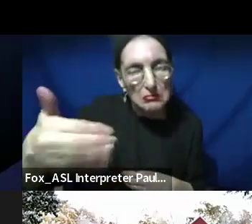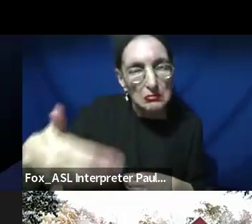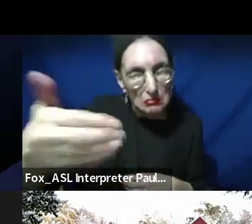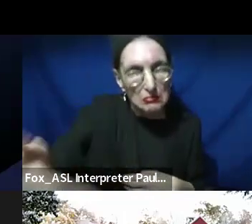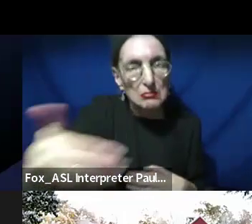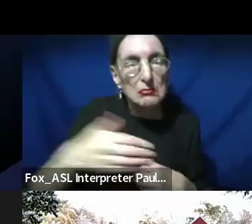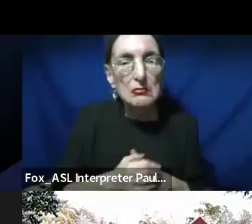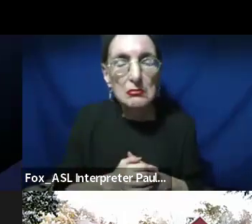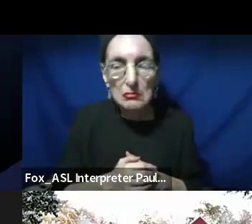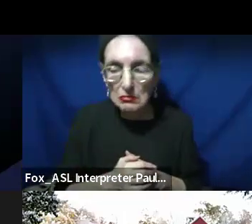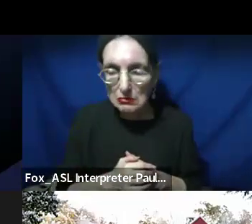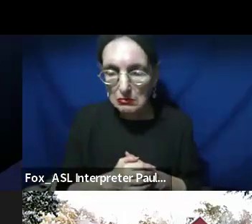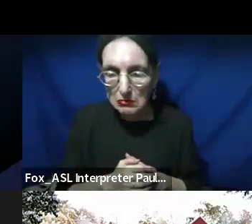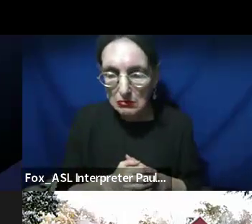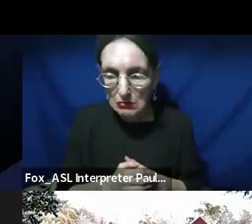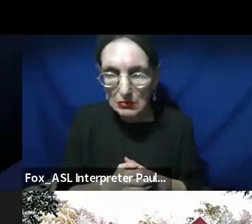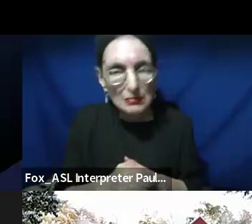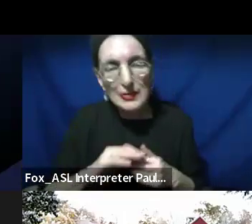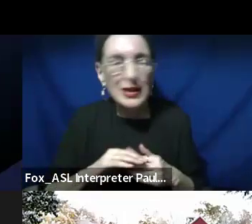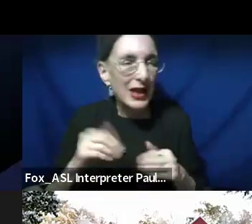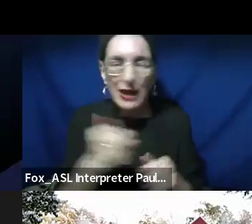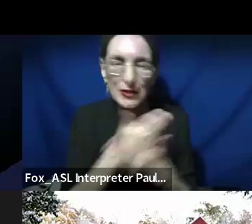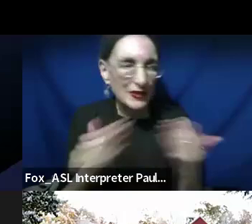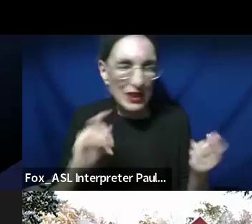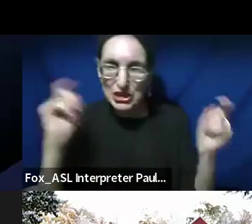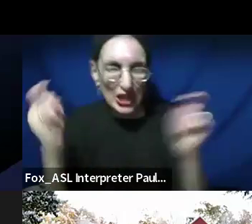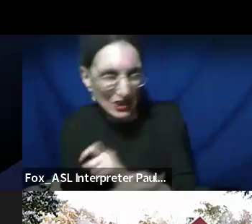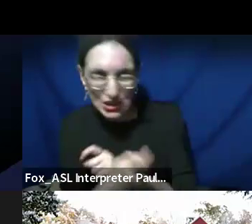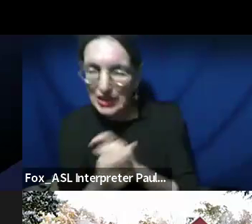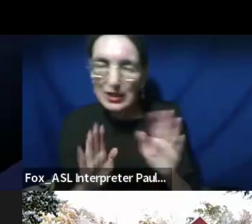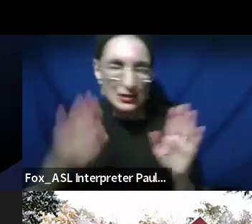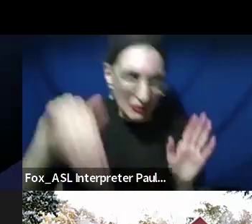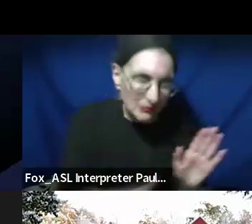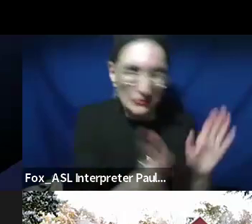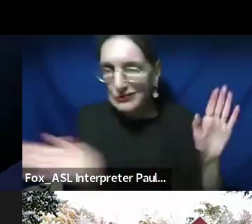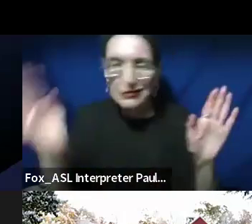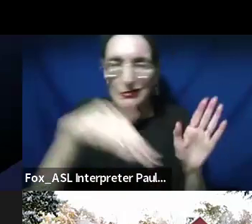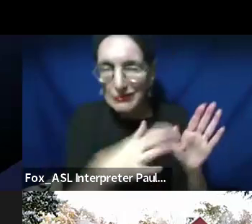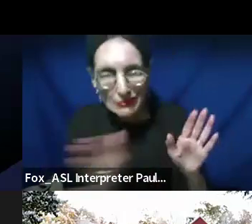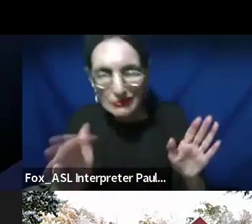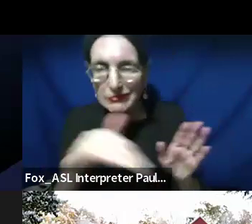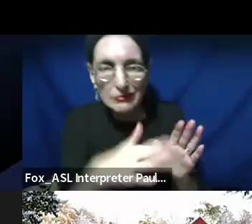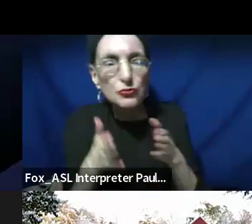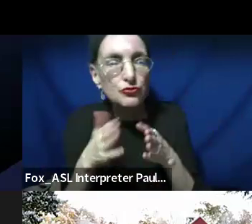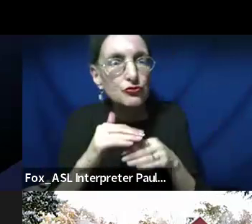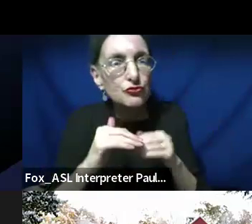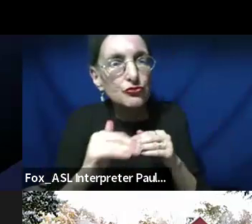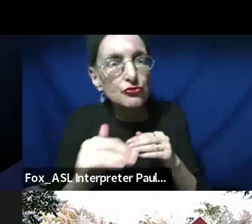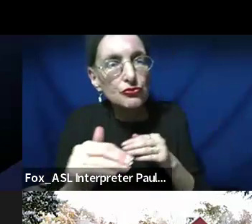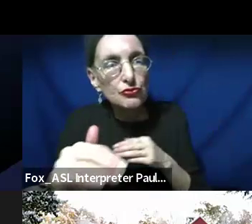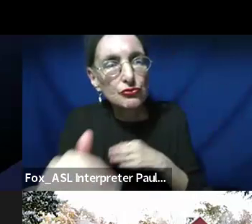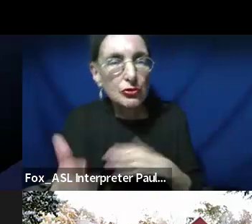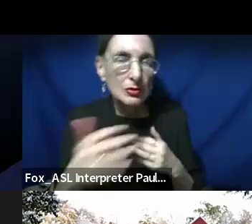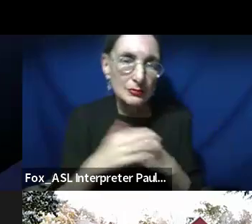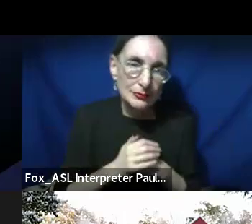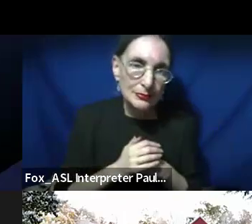the geography will change, the vista will change, the what sort of